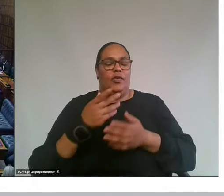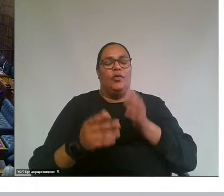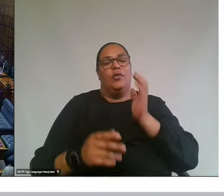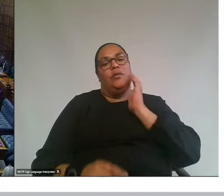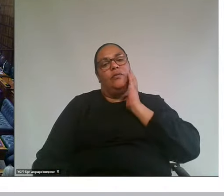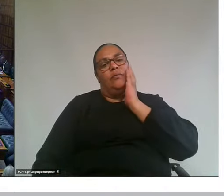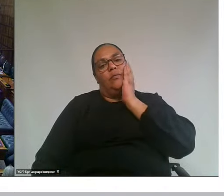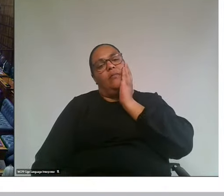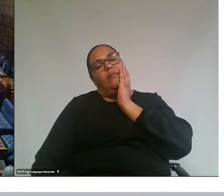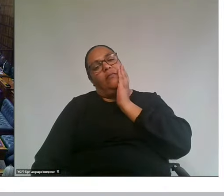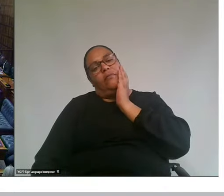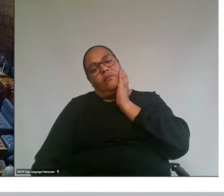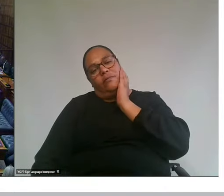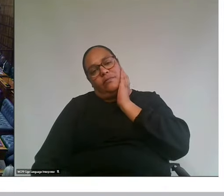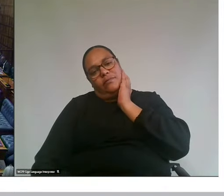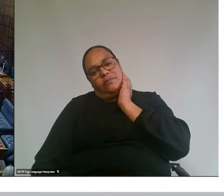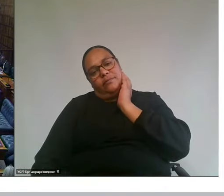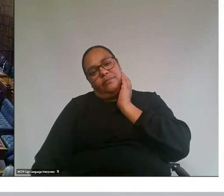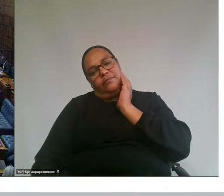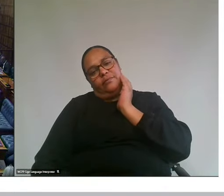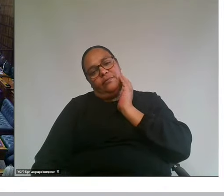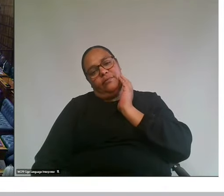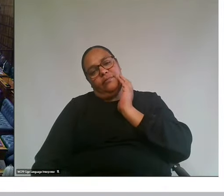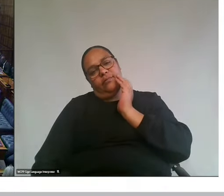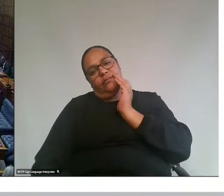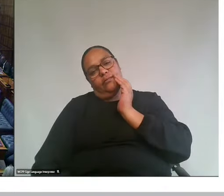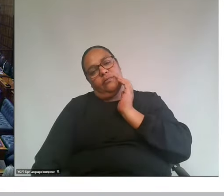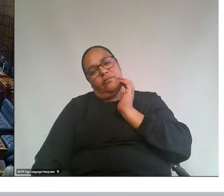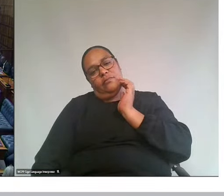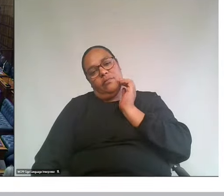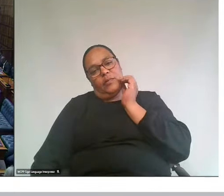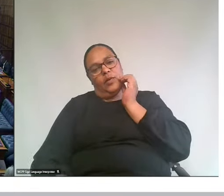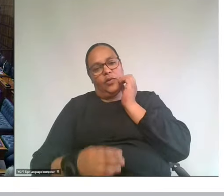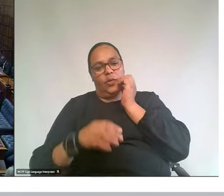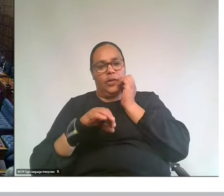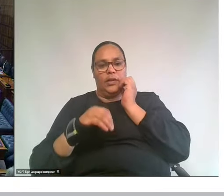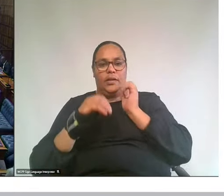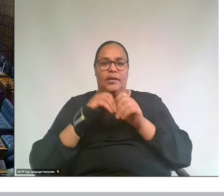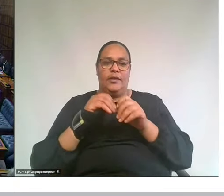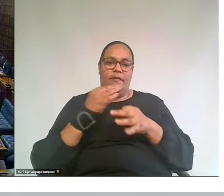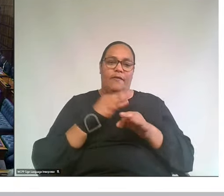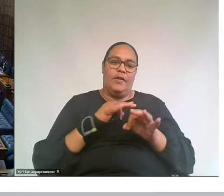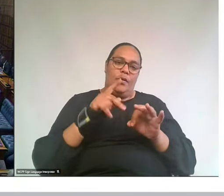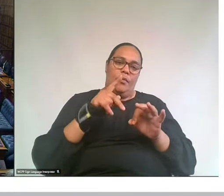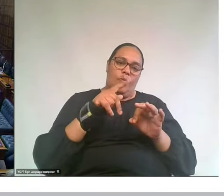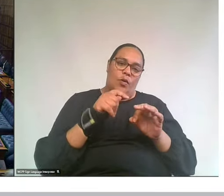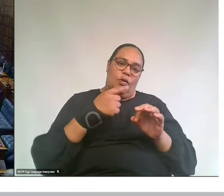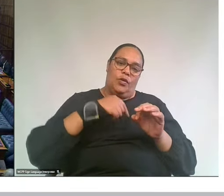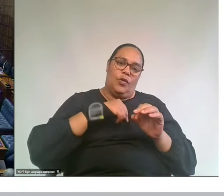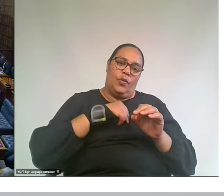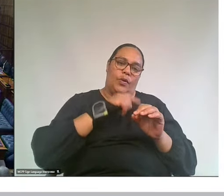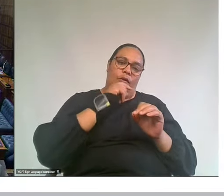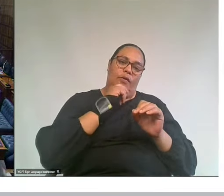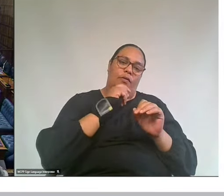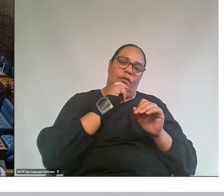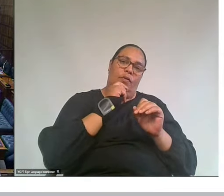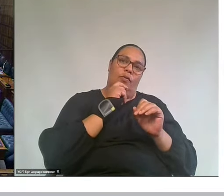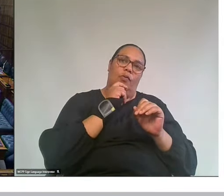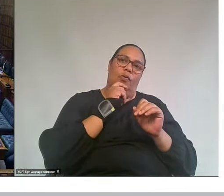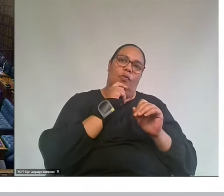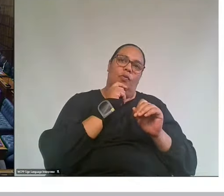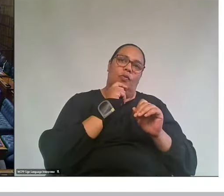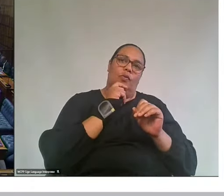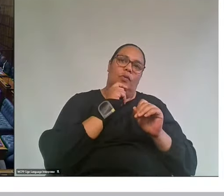you thank you um So within the fre Port um we've if I can